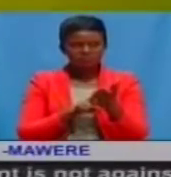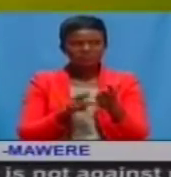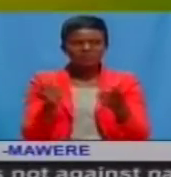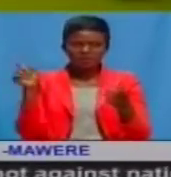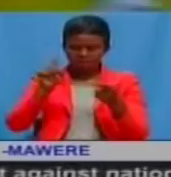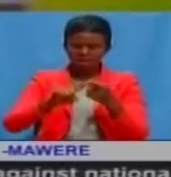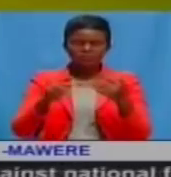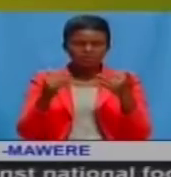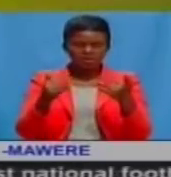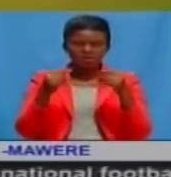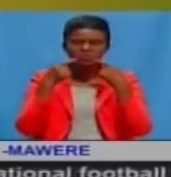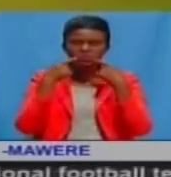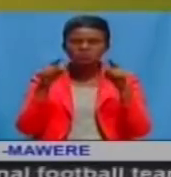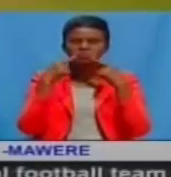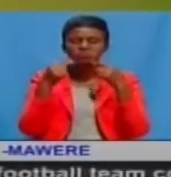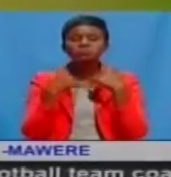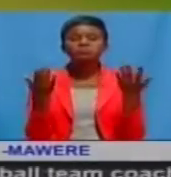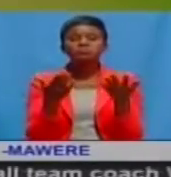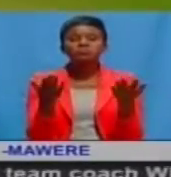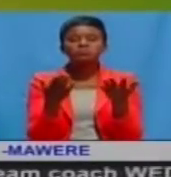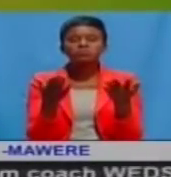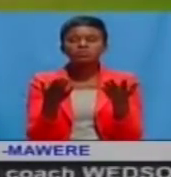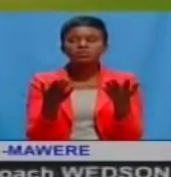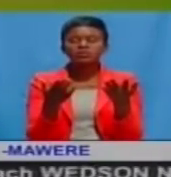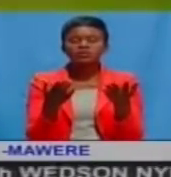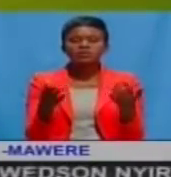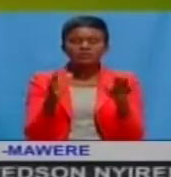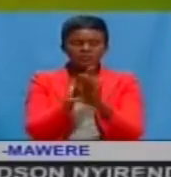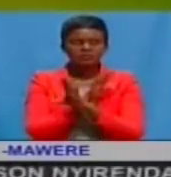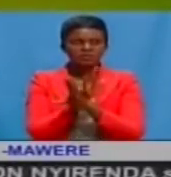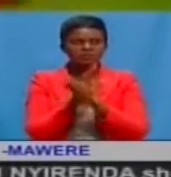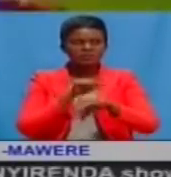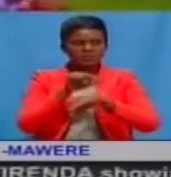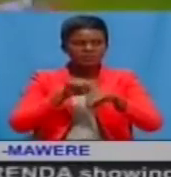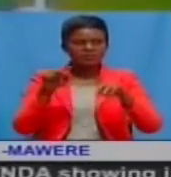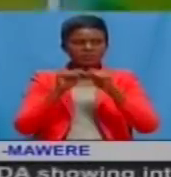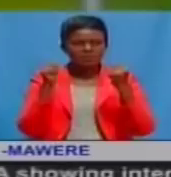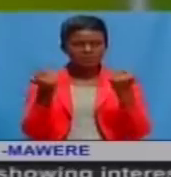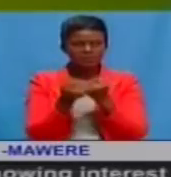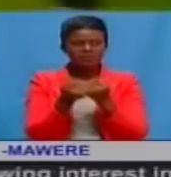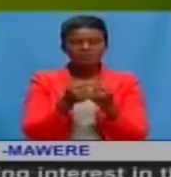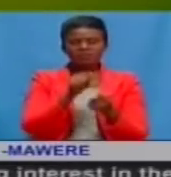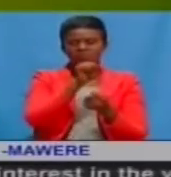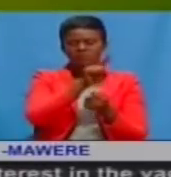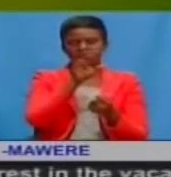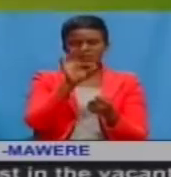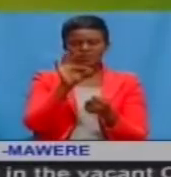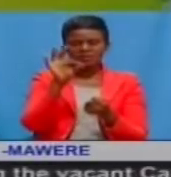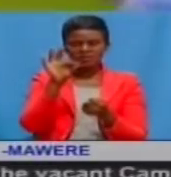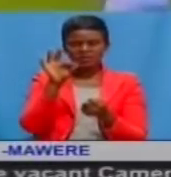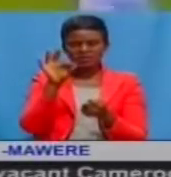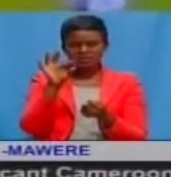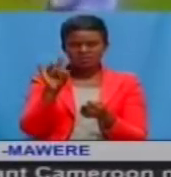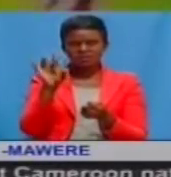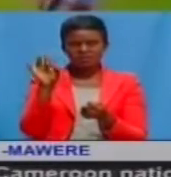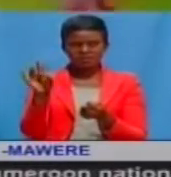made public. The Chipolopolo were a very promising Zambian national team who at the 1988 Olympic Games in